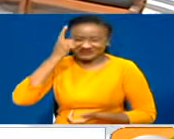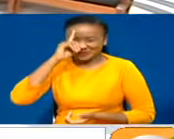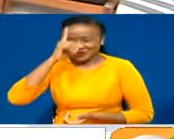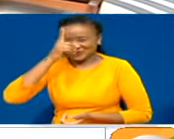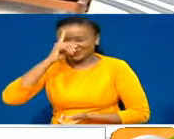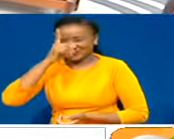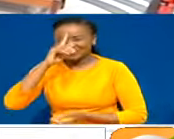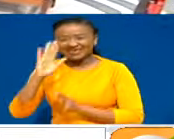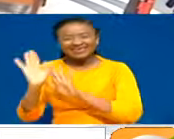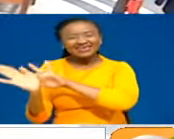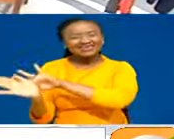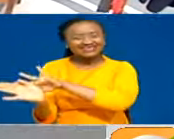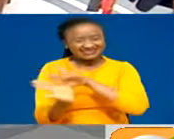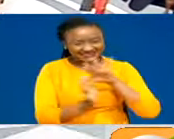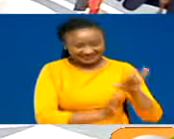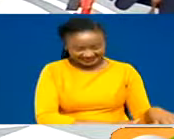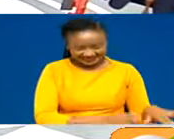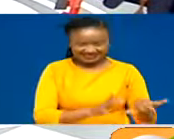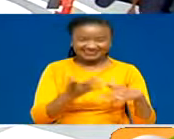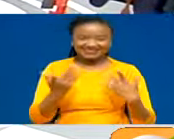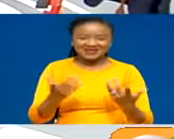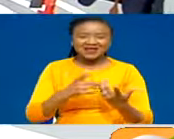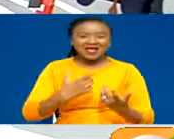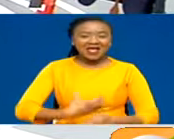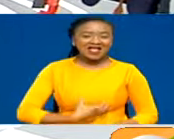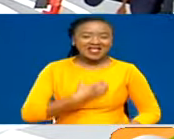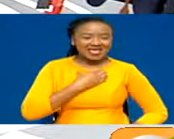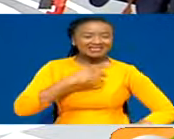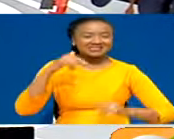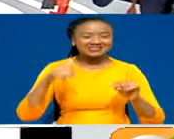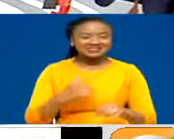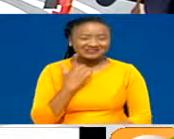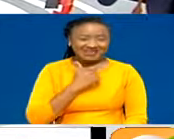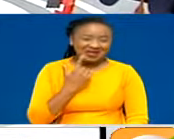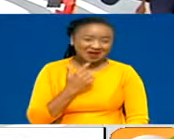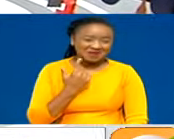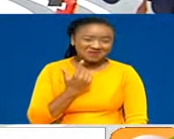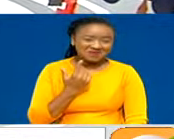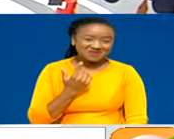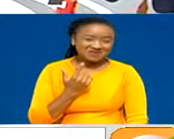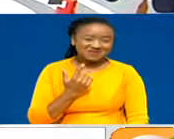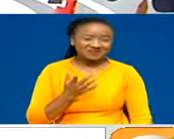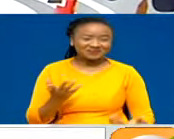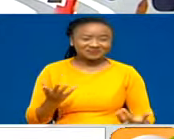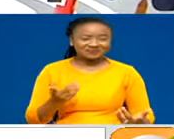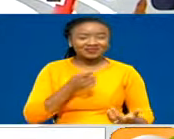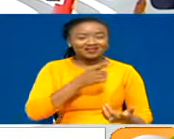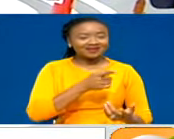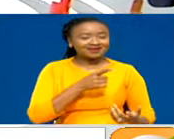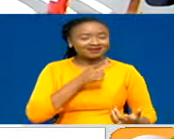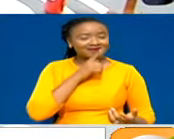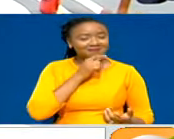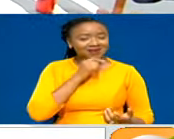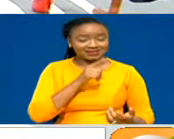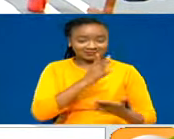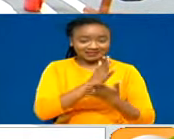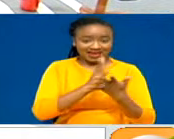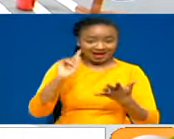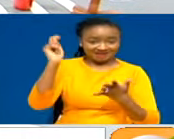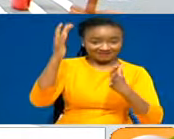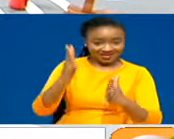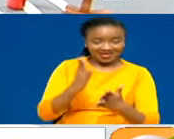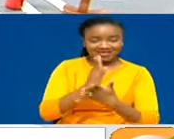onto the bench, folks. This man here, talk about a philanthropist. I tell you, folks, and he's half Kenyan,